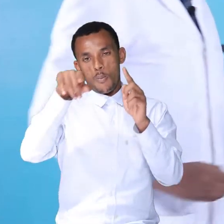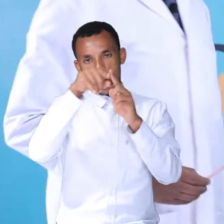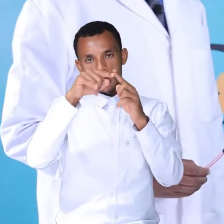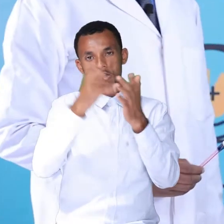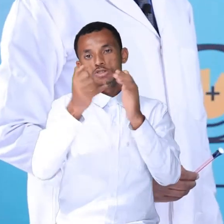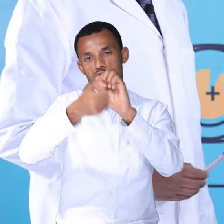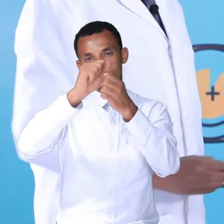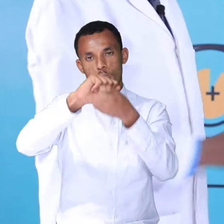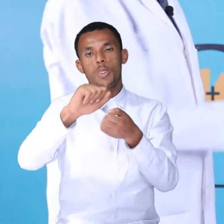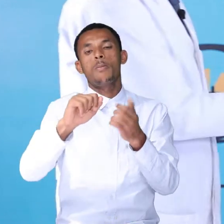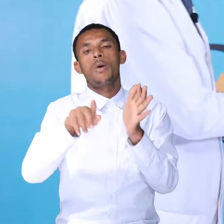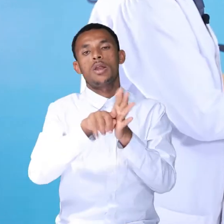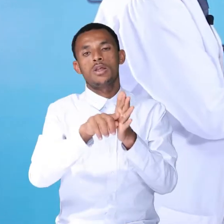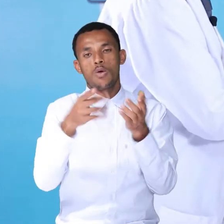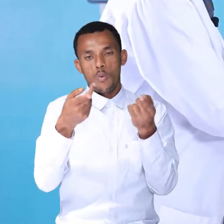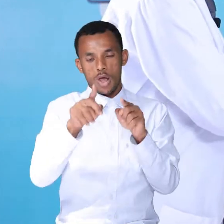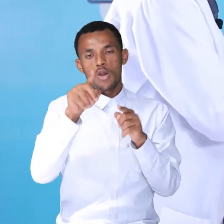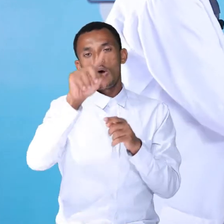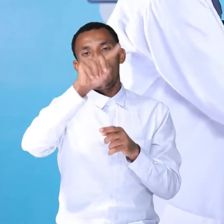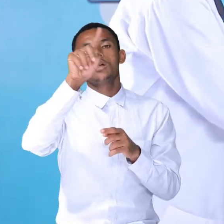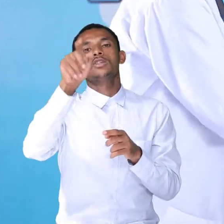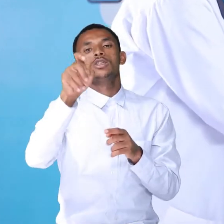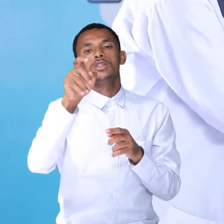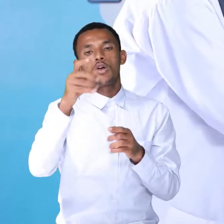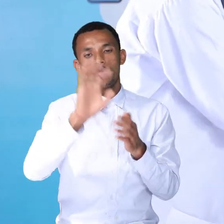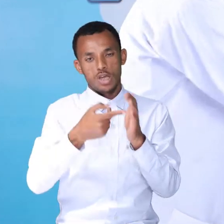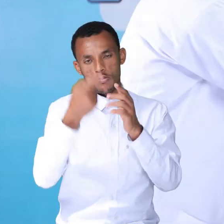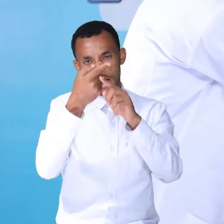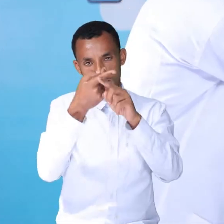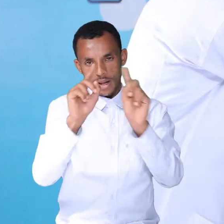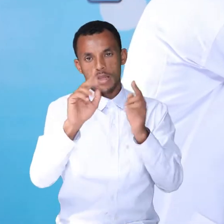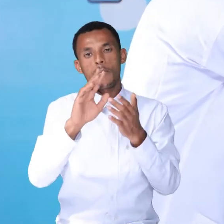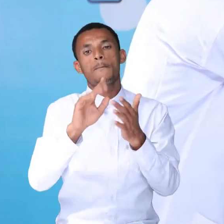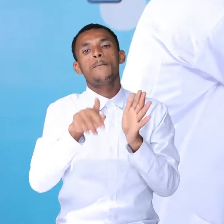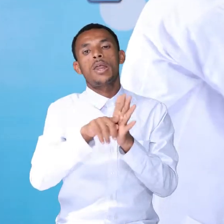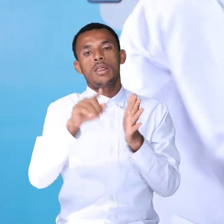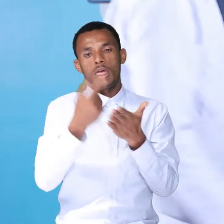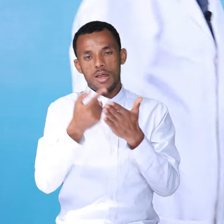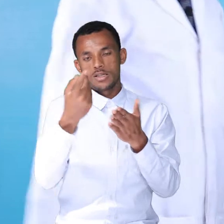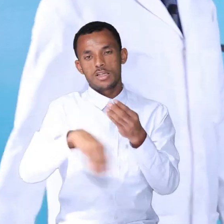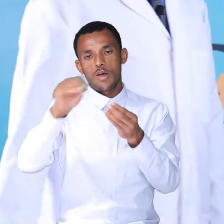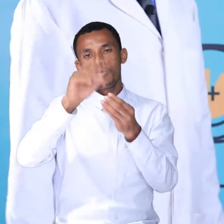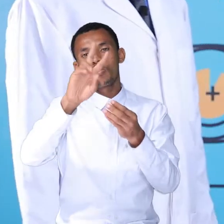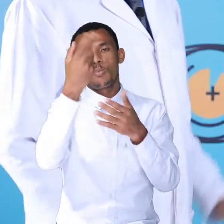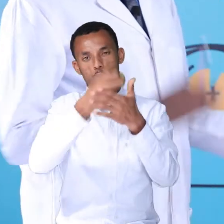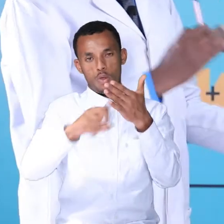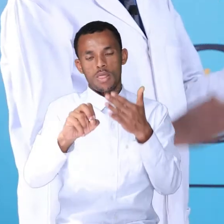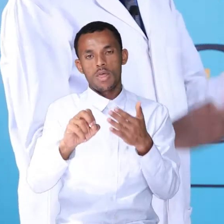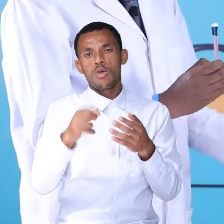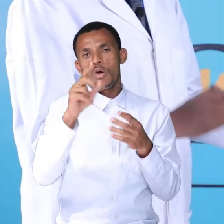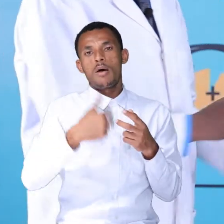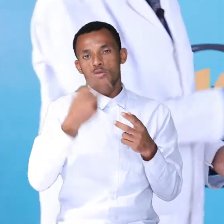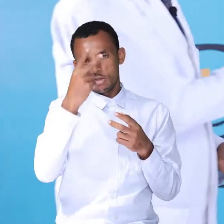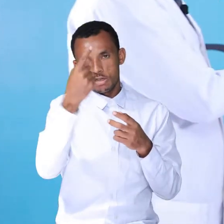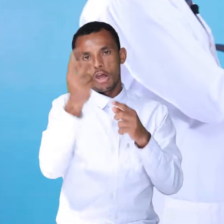to minus. When you are asked that cosine of the difference minus, here it is the sum of the two products. So you have to